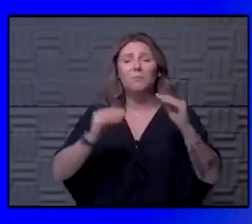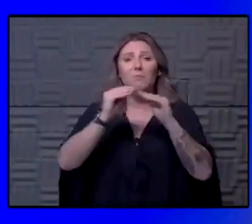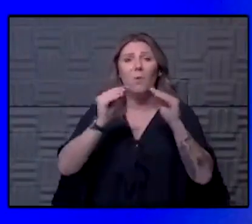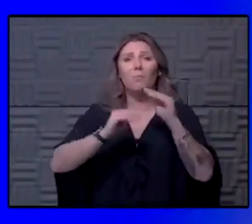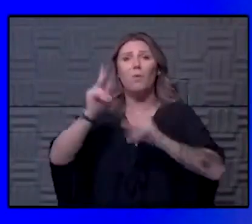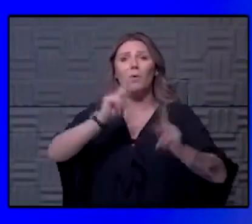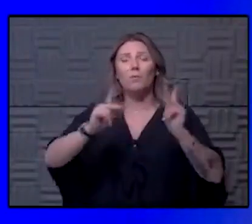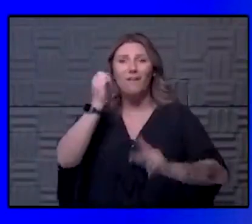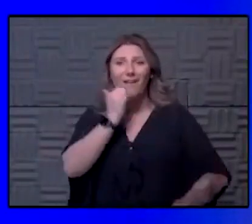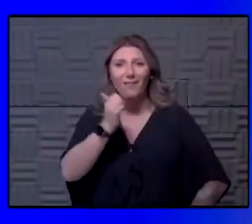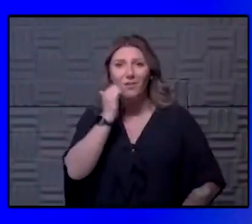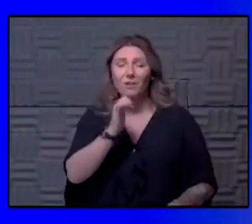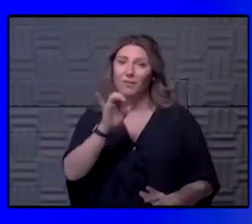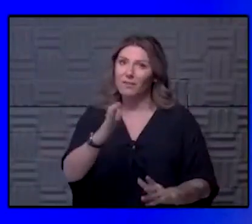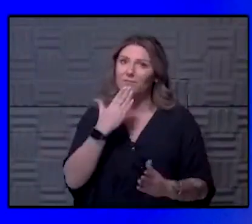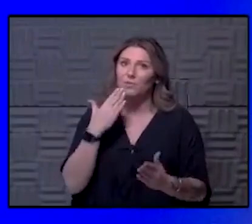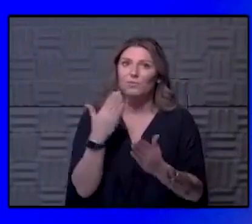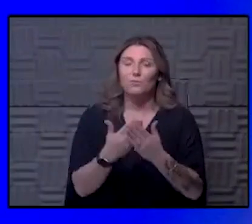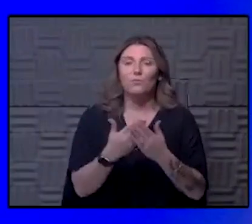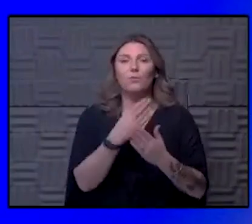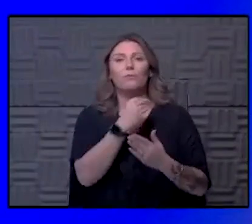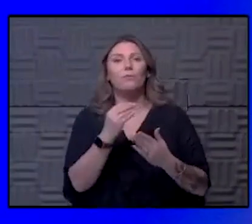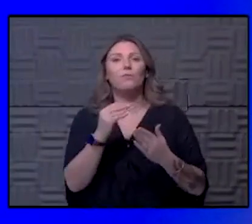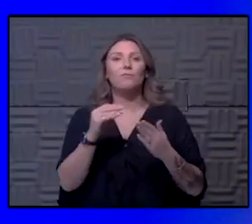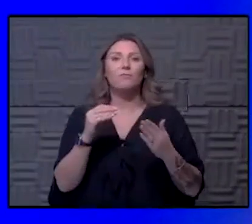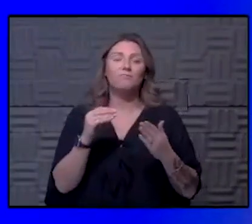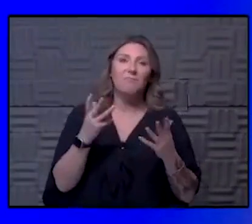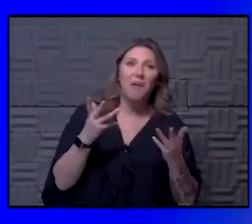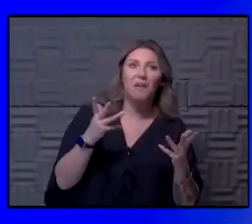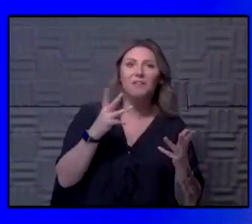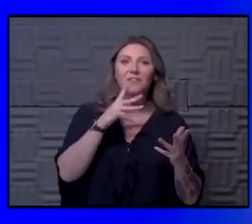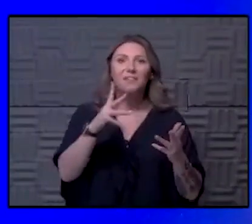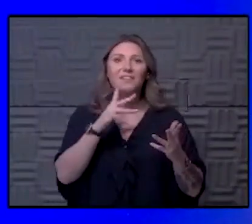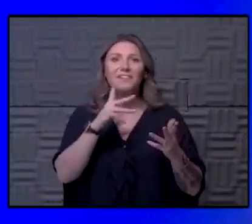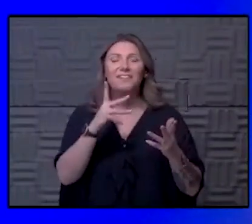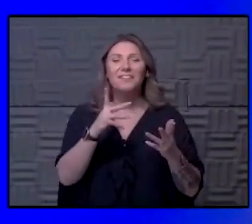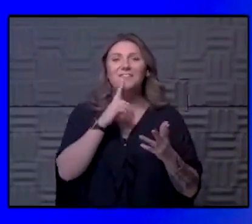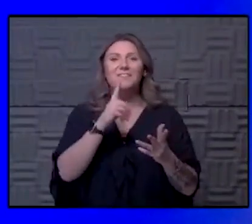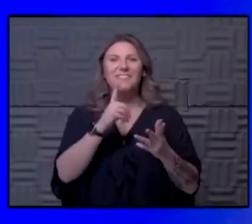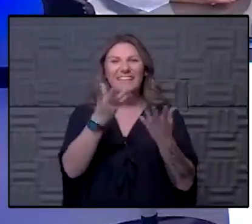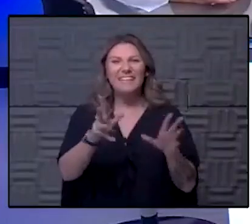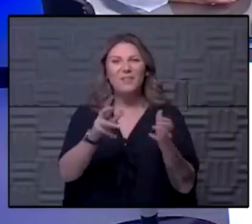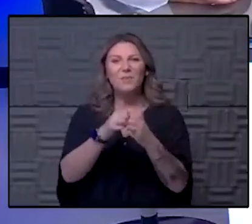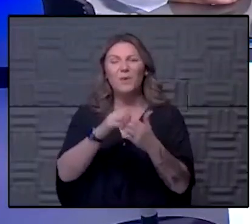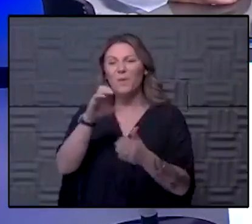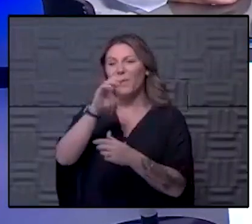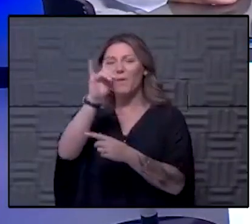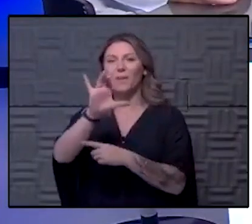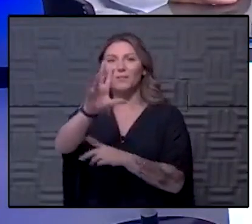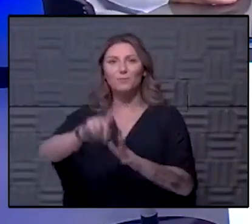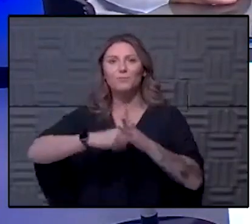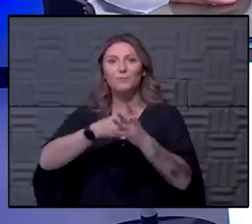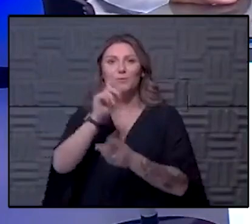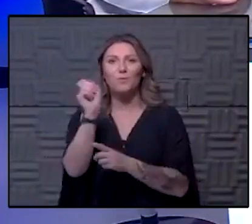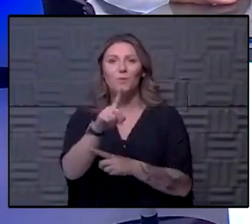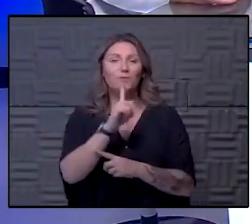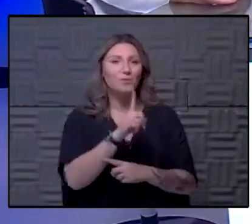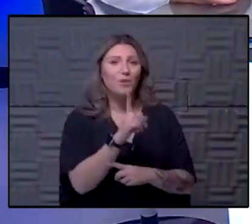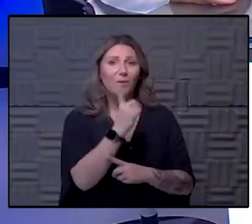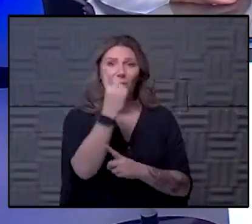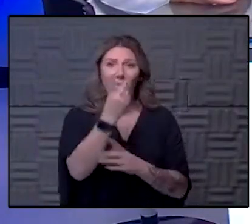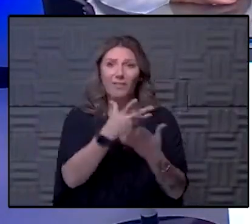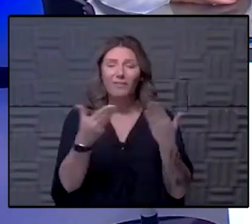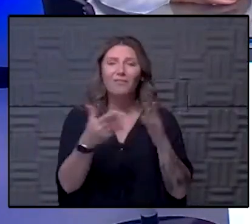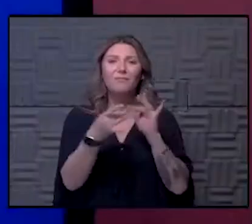every day. And so that is a good thing, if we kind of wrap it up from Cody's original question. Yeah, for sure. And one of the things that was mentioned